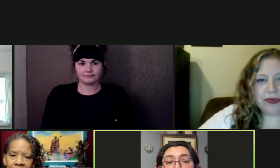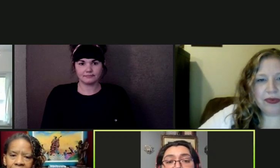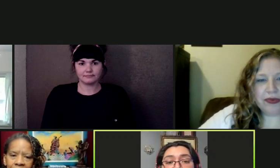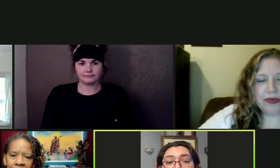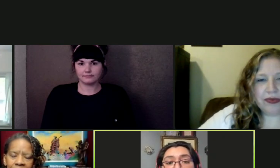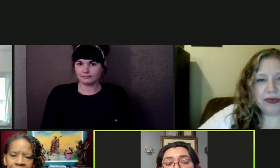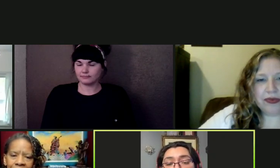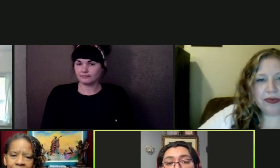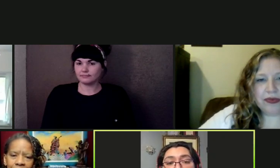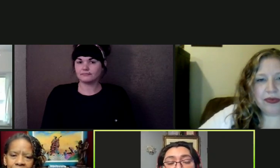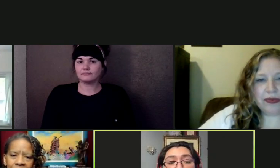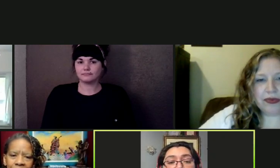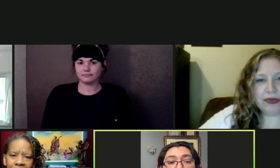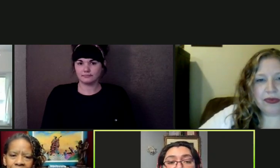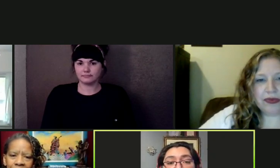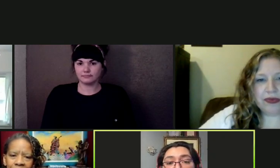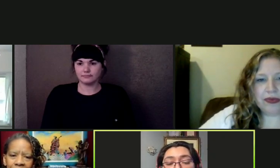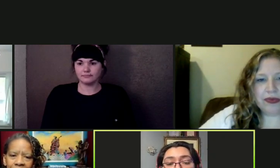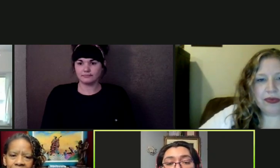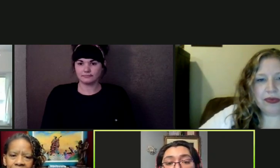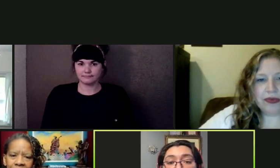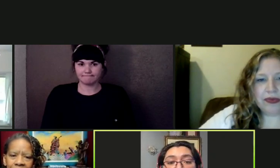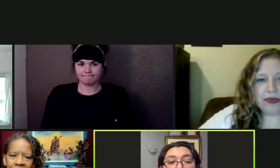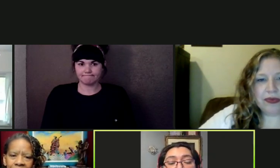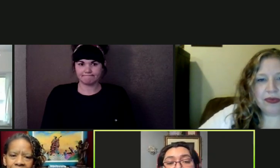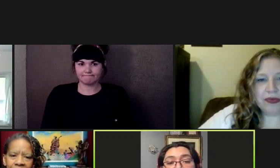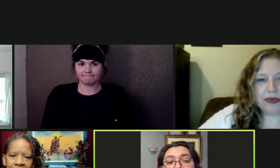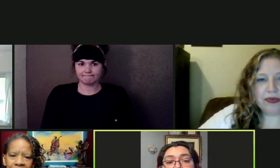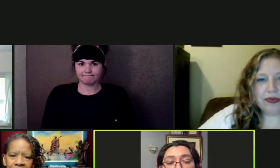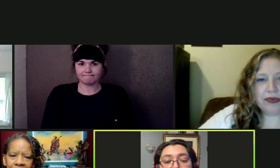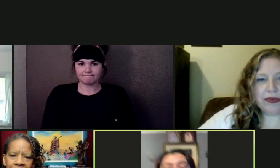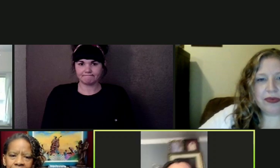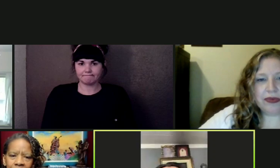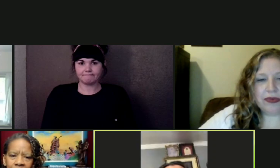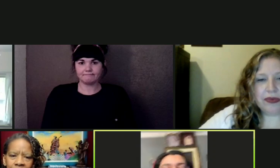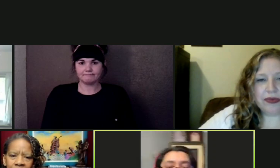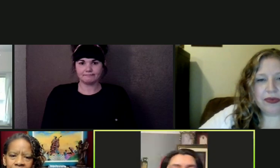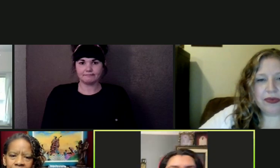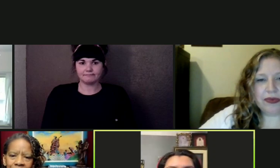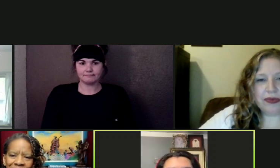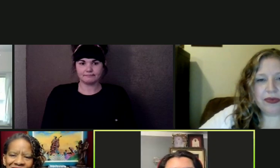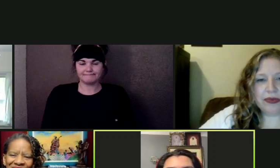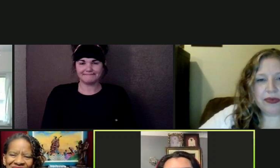traducción hoy sería hecha por la señora Cristina Riz Manzón y la señora Gloria Rojas.